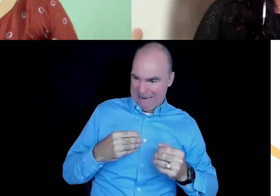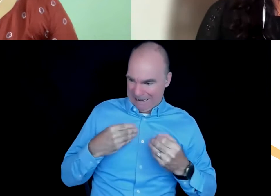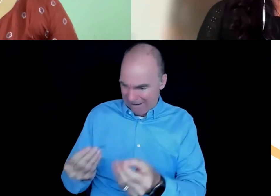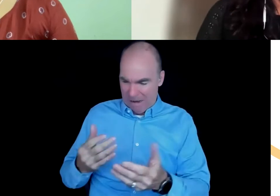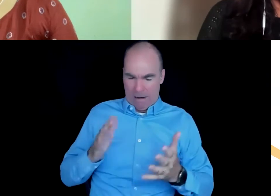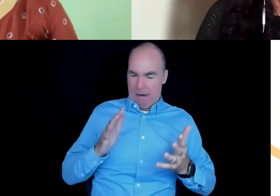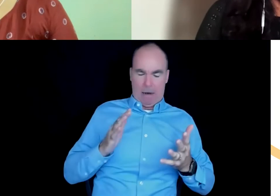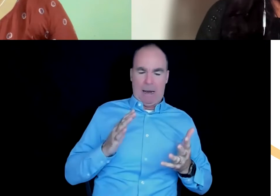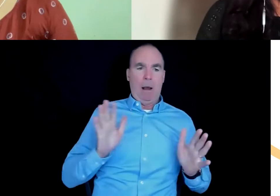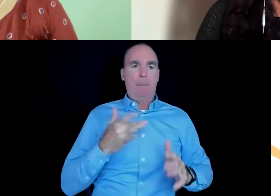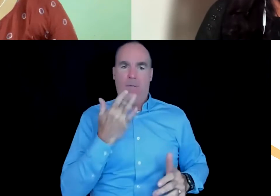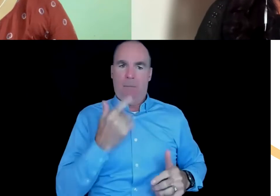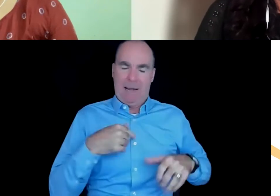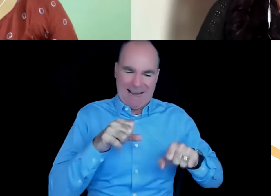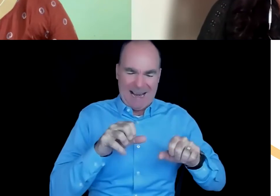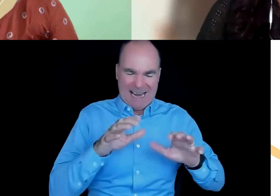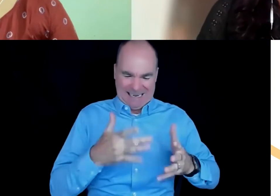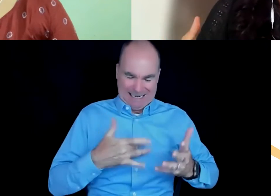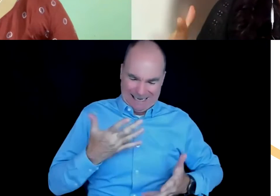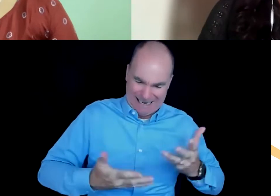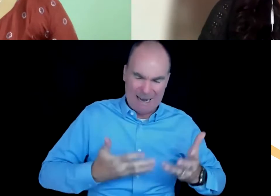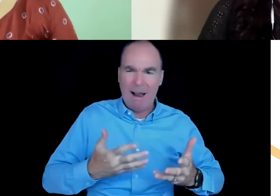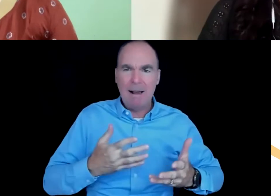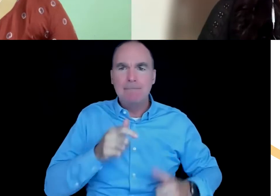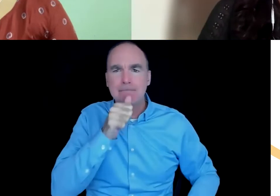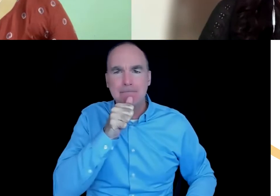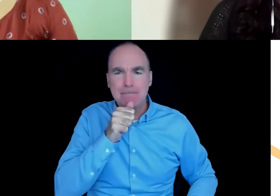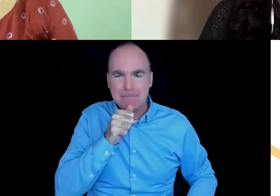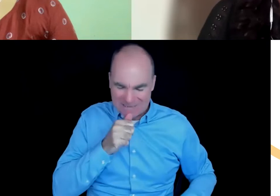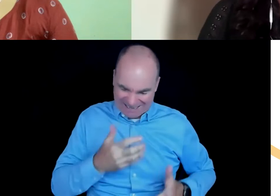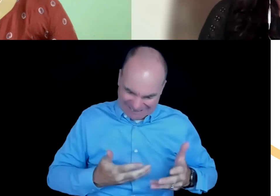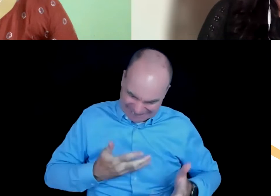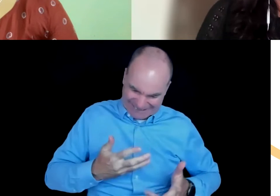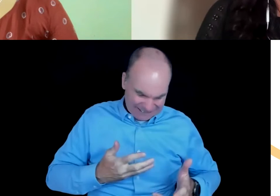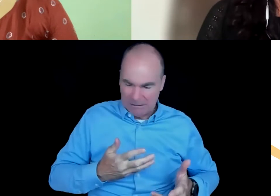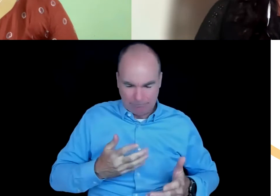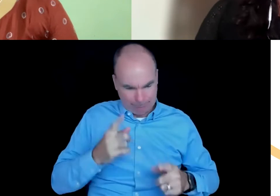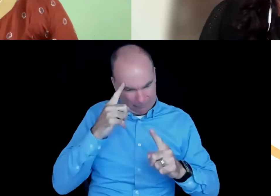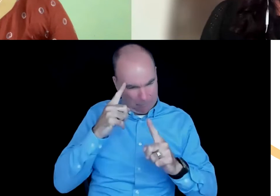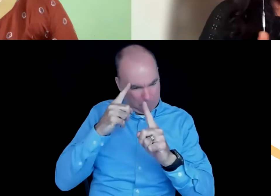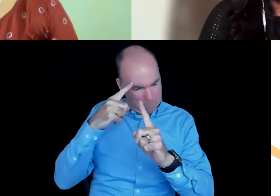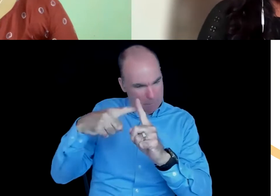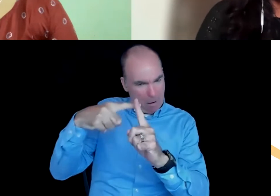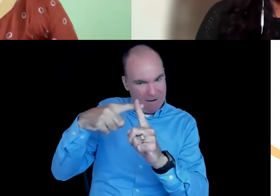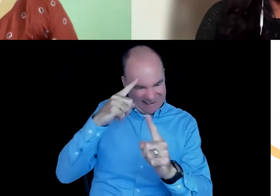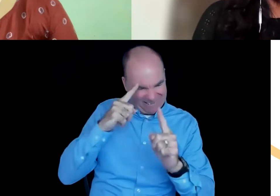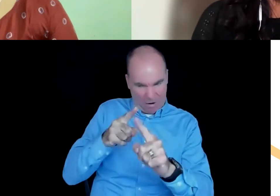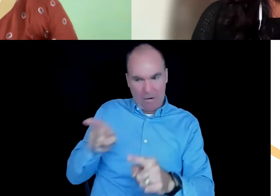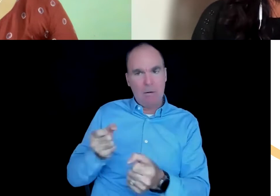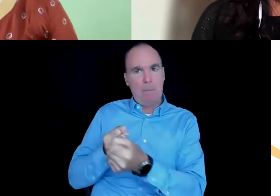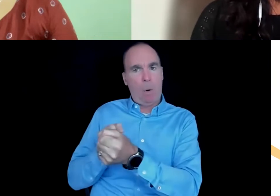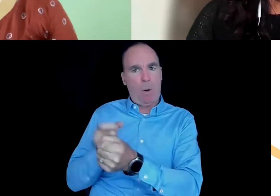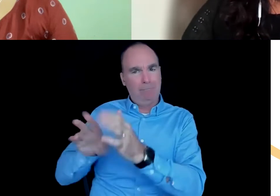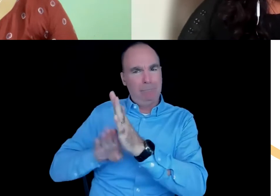how to have things done a little bit differently. And, you know, we all have so much to learn from each other, going up and down the age